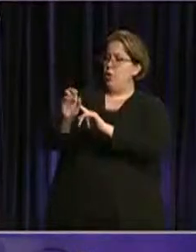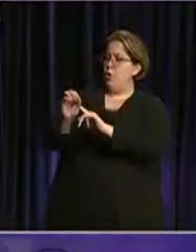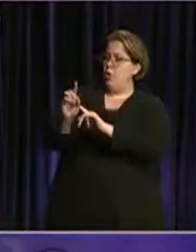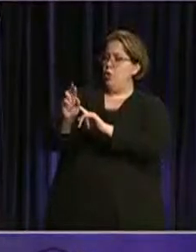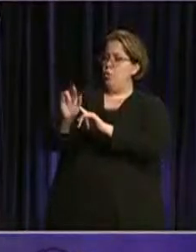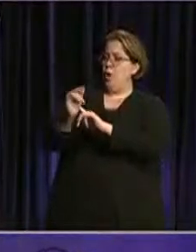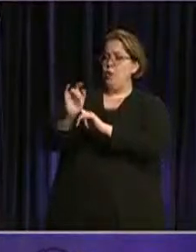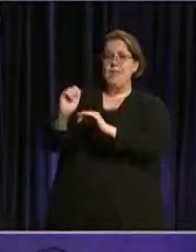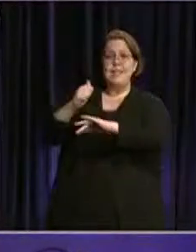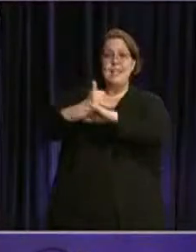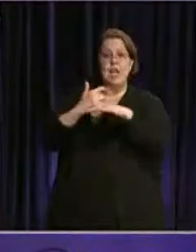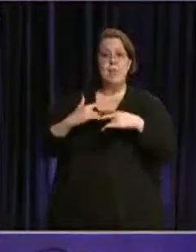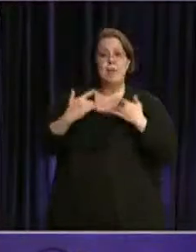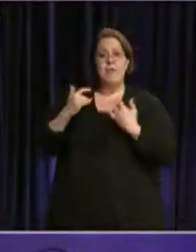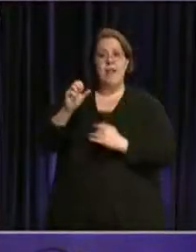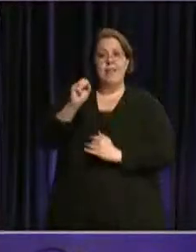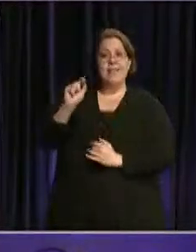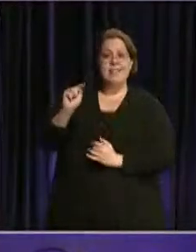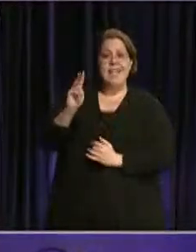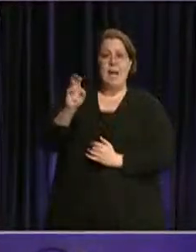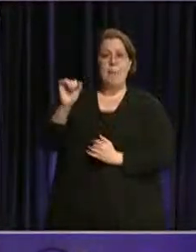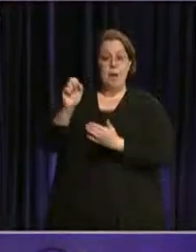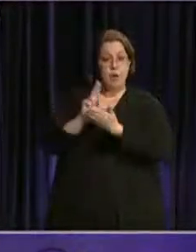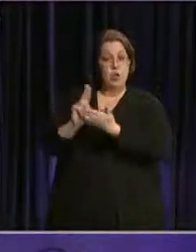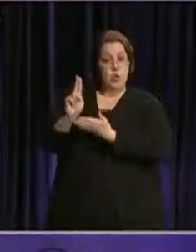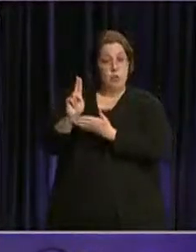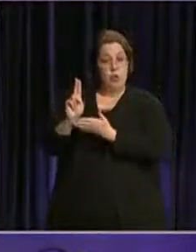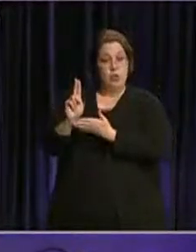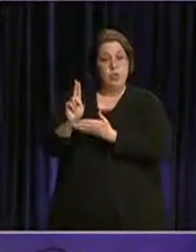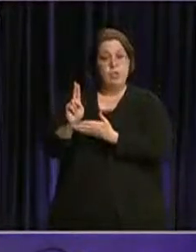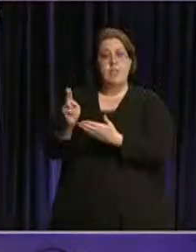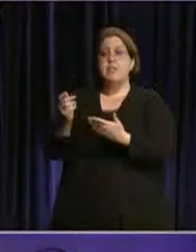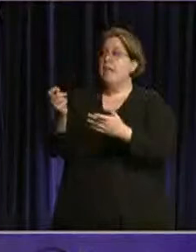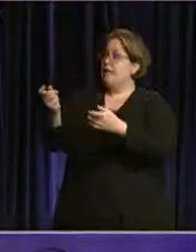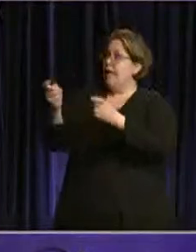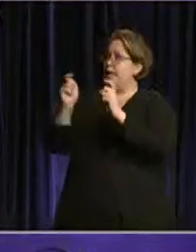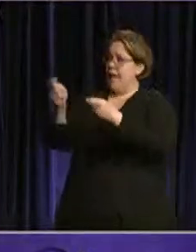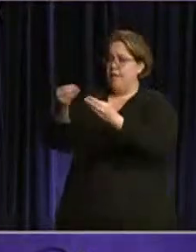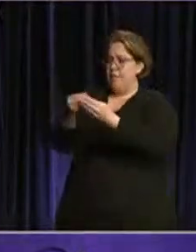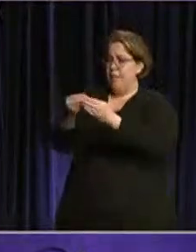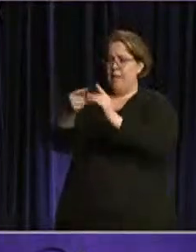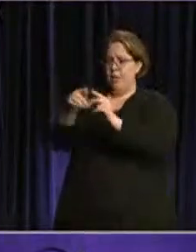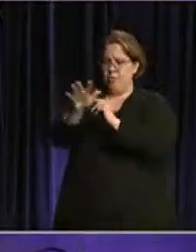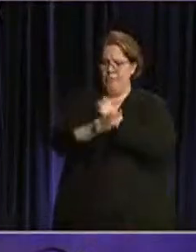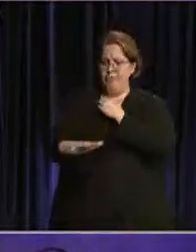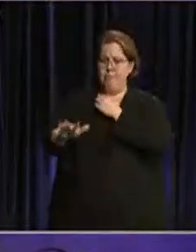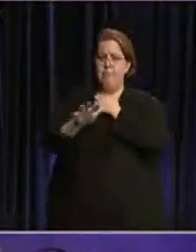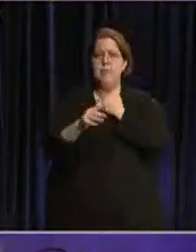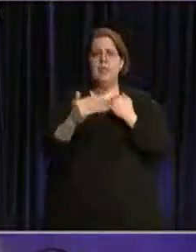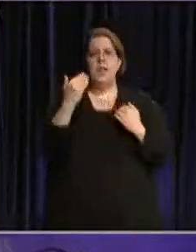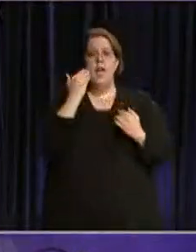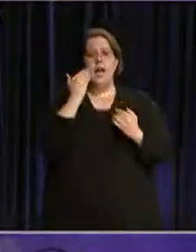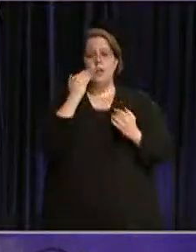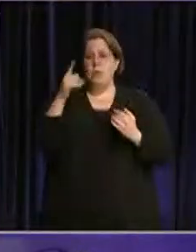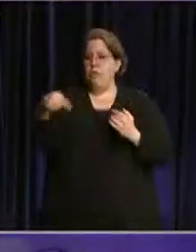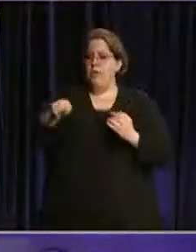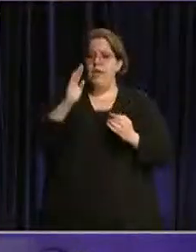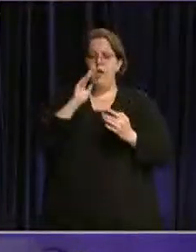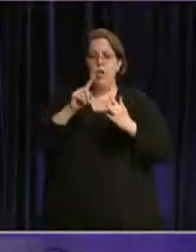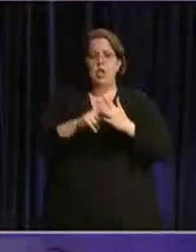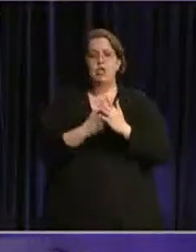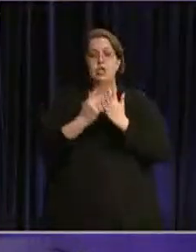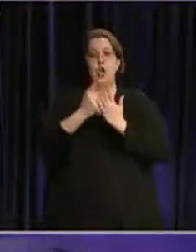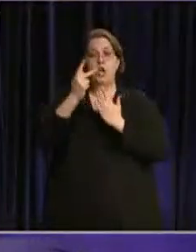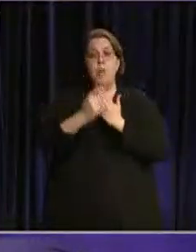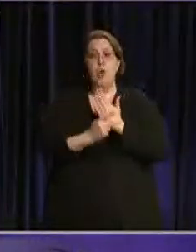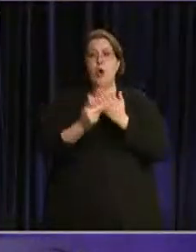at St. Mary's University. We made some grants to the chambers, and I know the Greater Chamber is going to start on a program